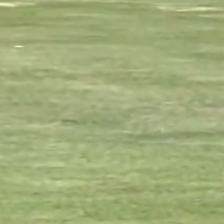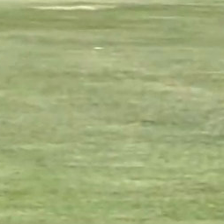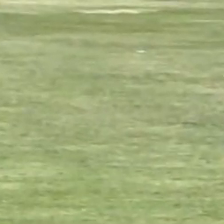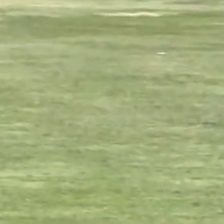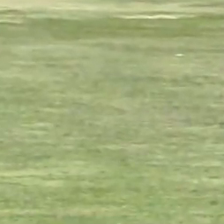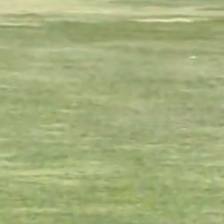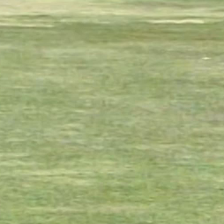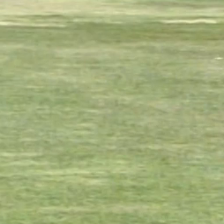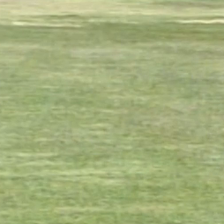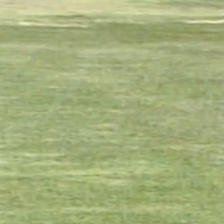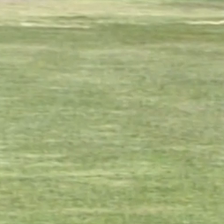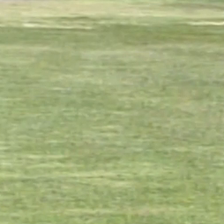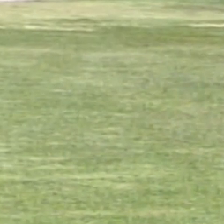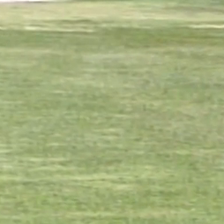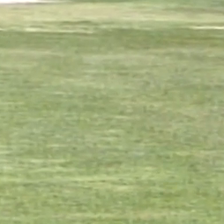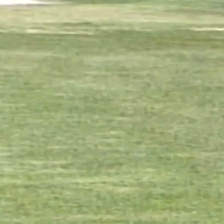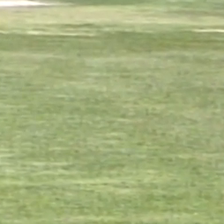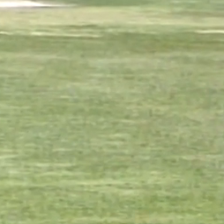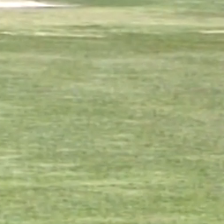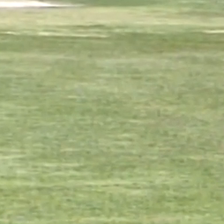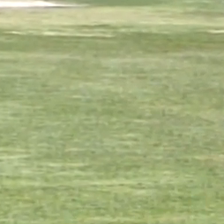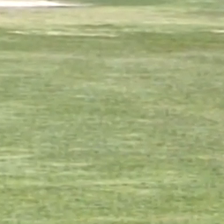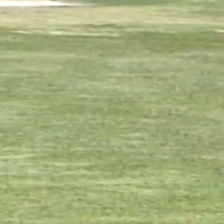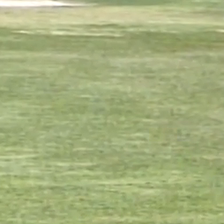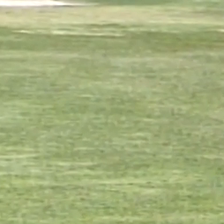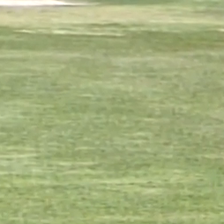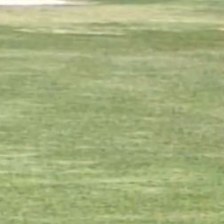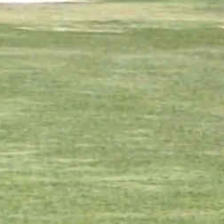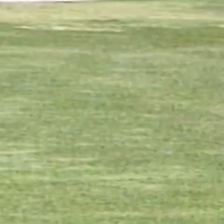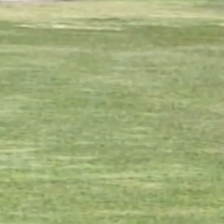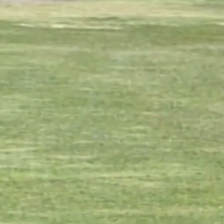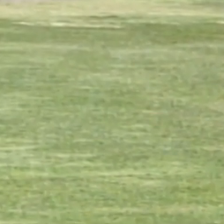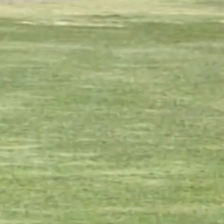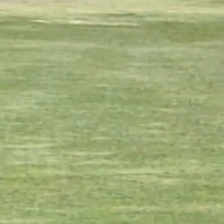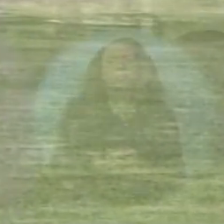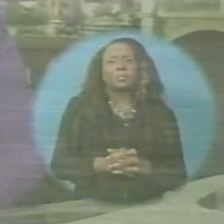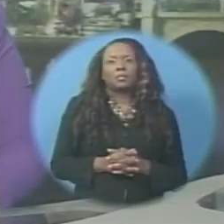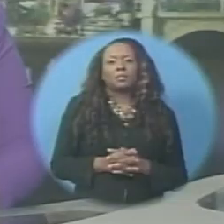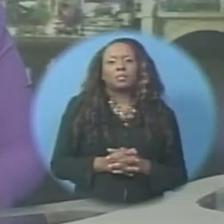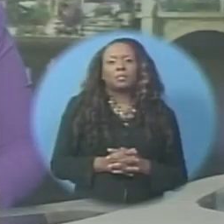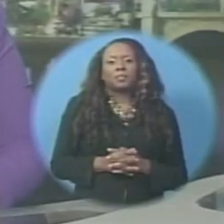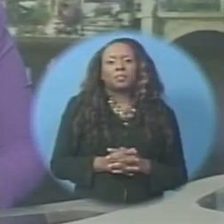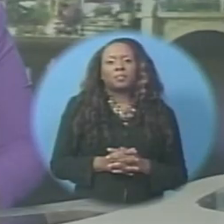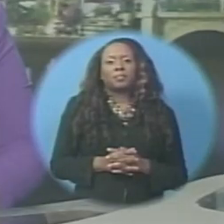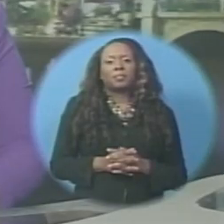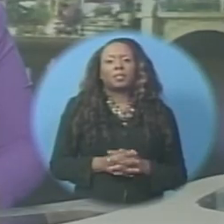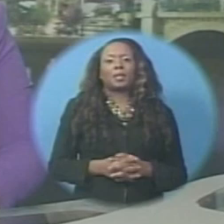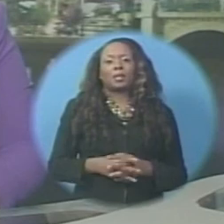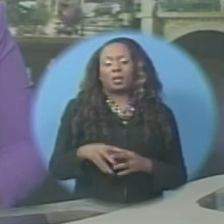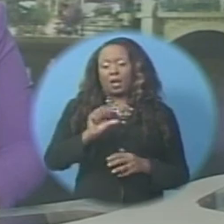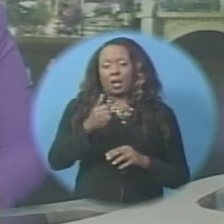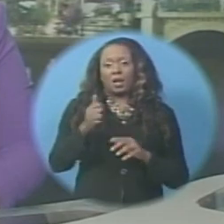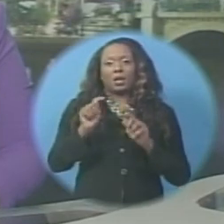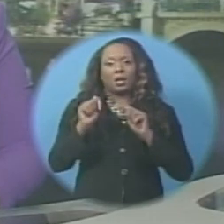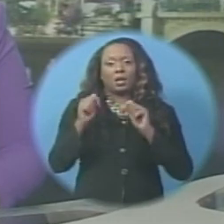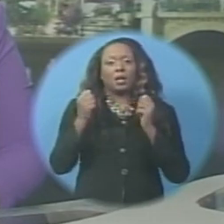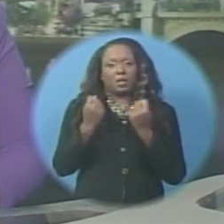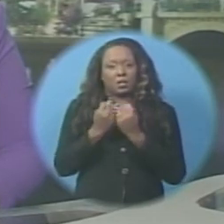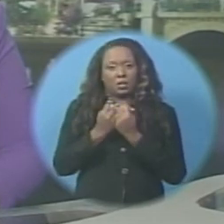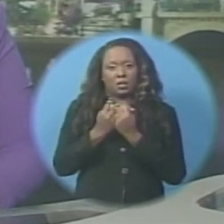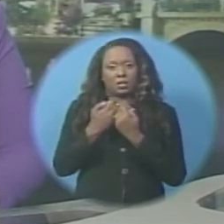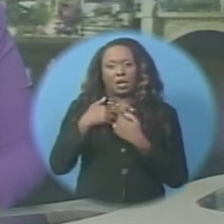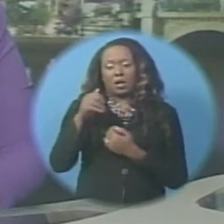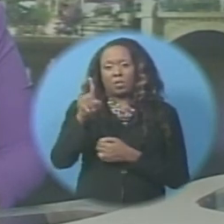39, while Seal took 2 for 59. Mark Seal, CBC Sports. In reply, Phillips 11 fell short